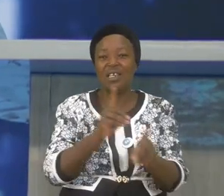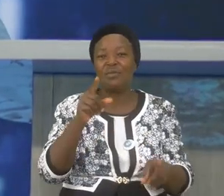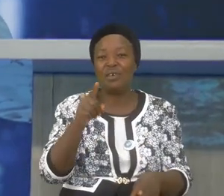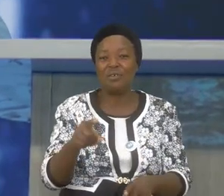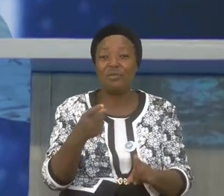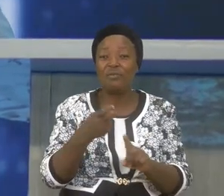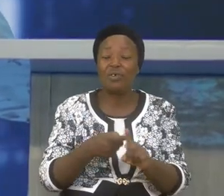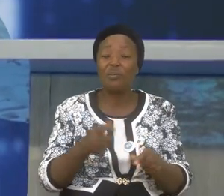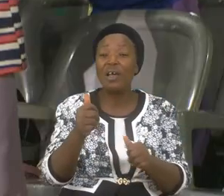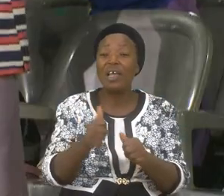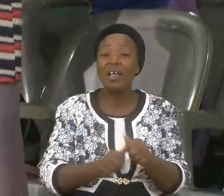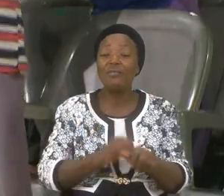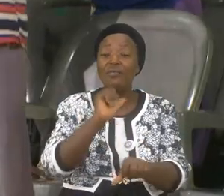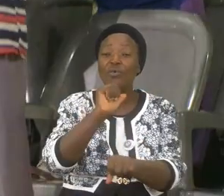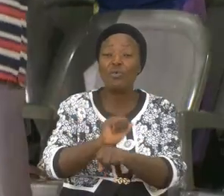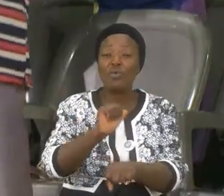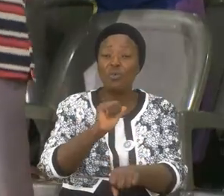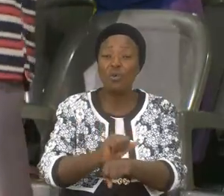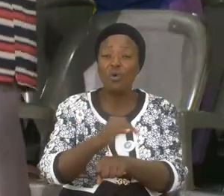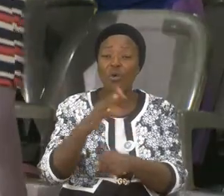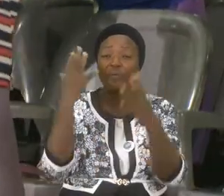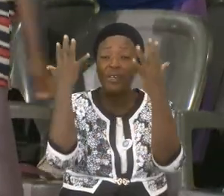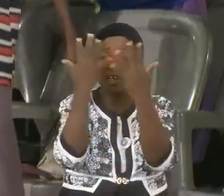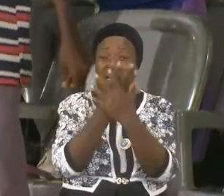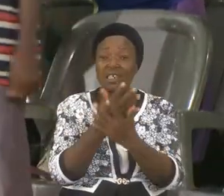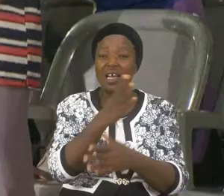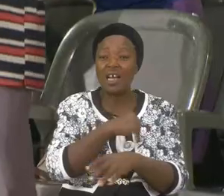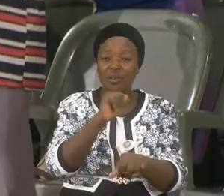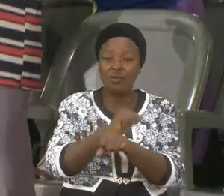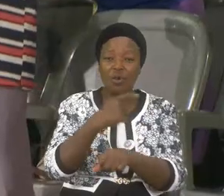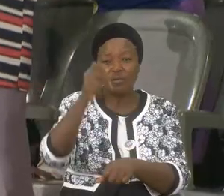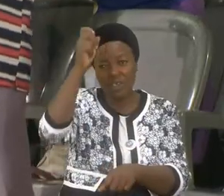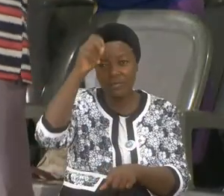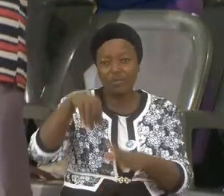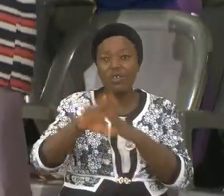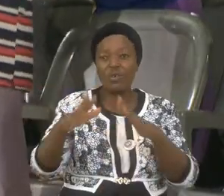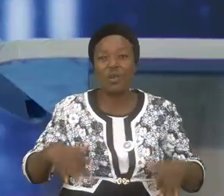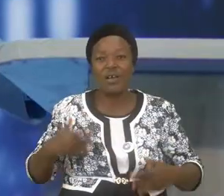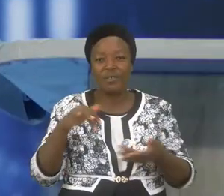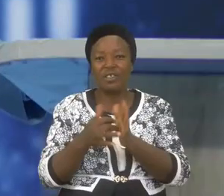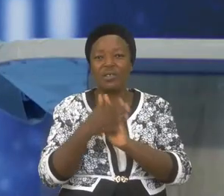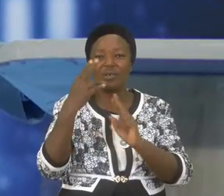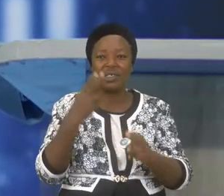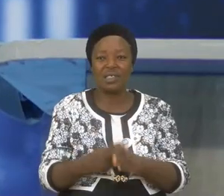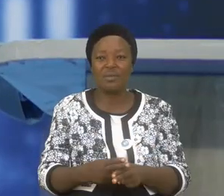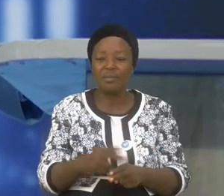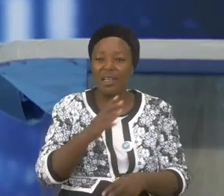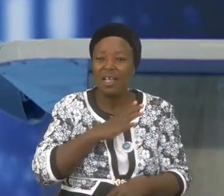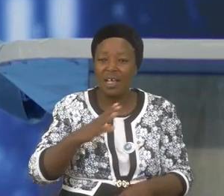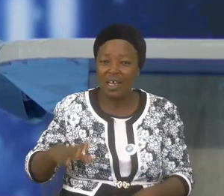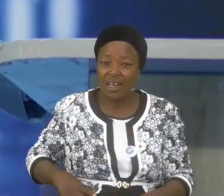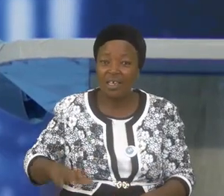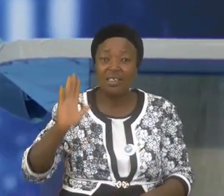work of the devil in your life. Amen. Christ will reign in health, in joy,